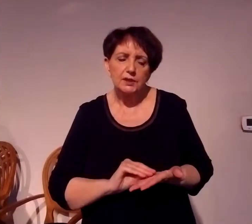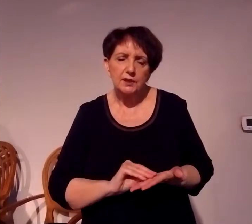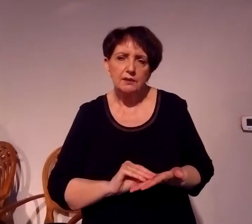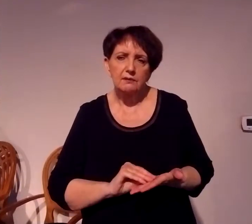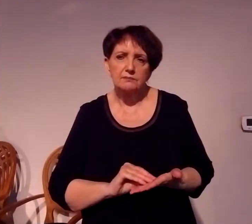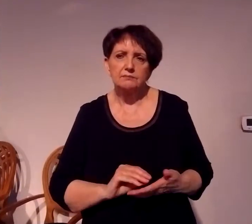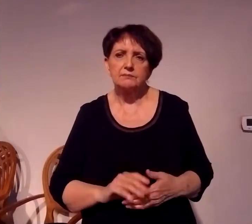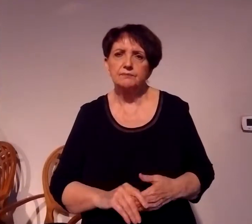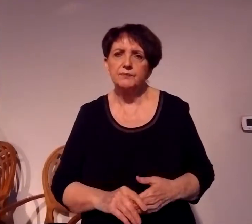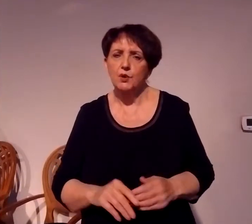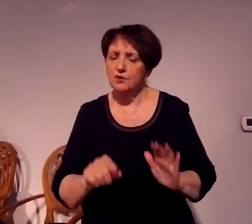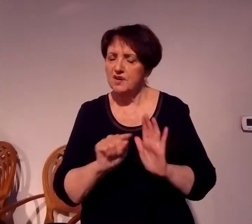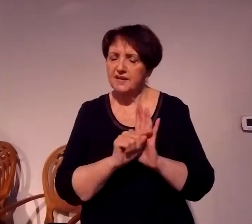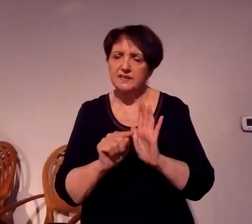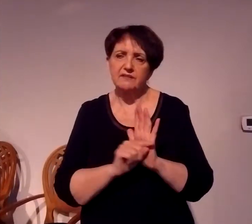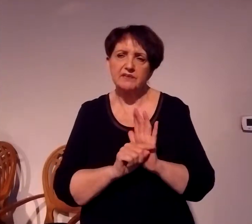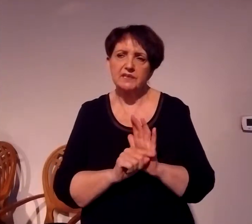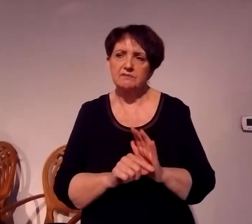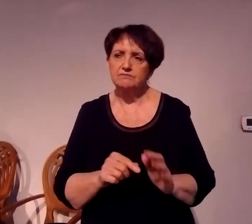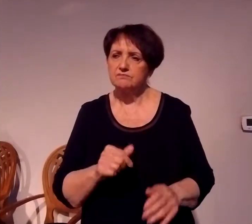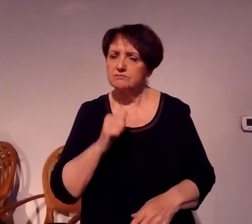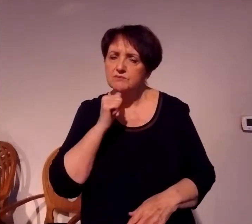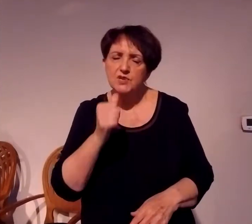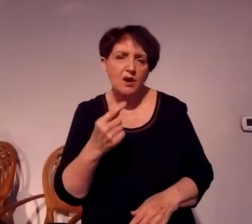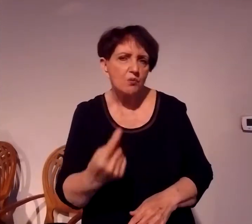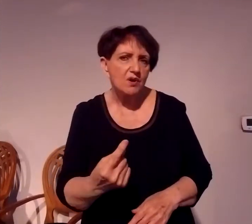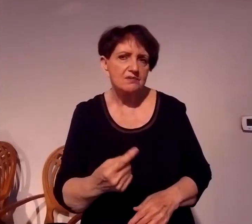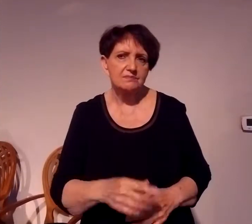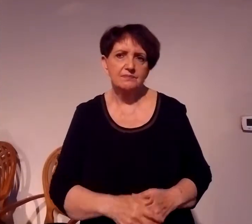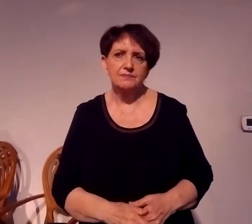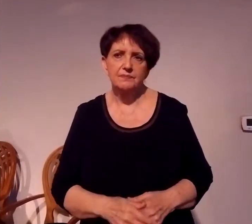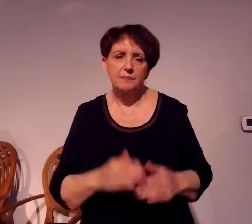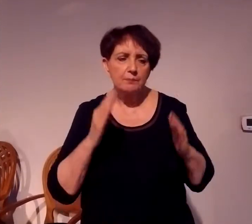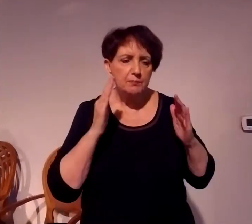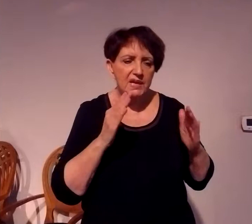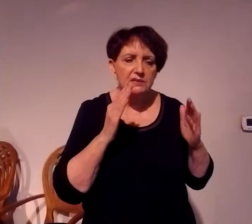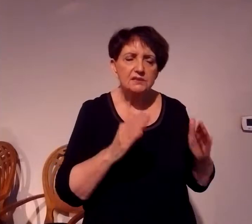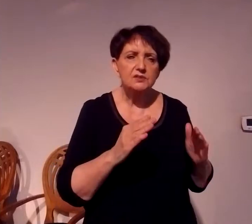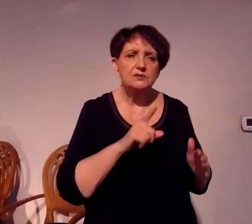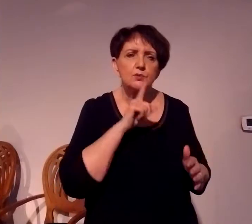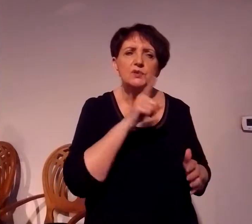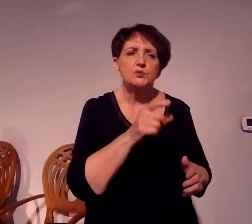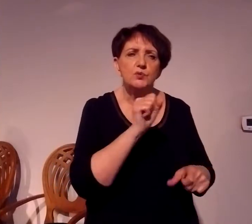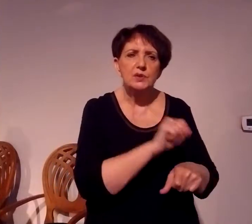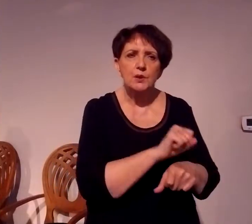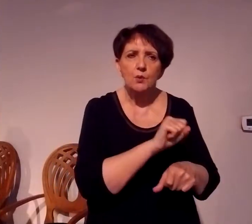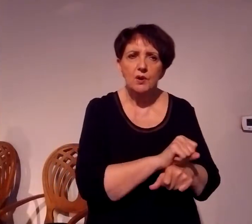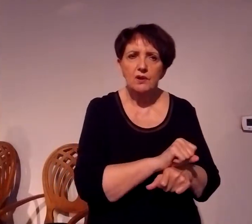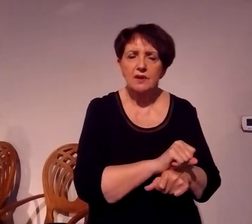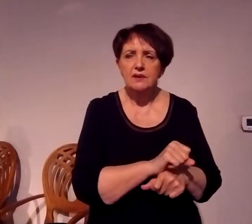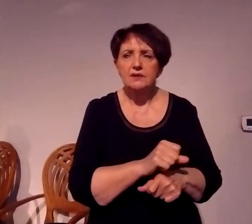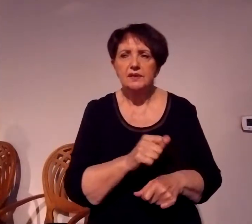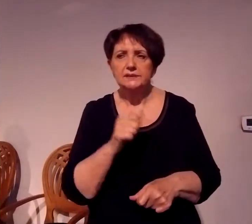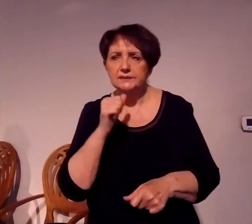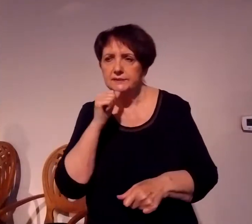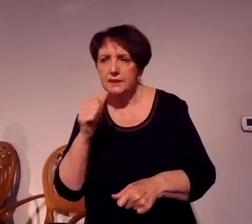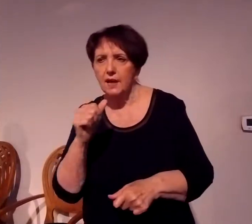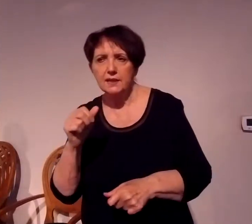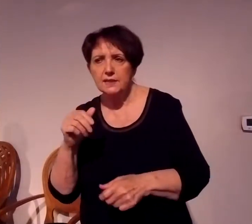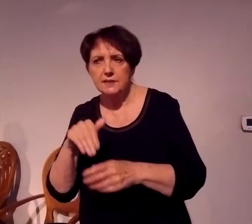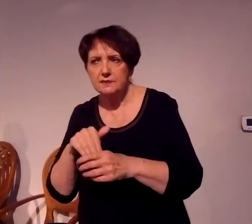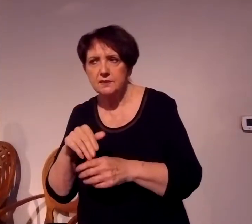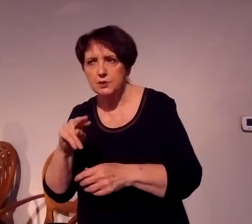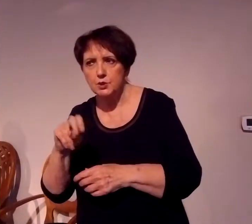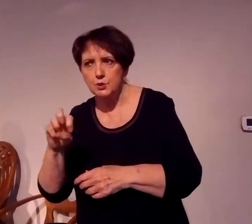negativity. Pay attention to what is working, because let me tell you, it is not in the news.